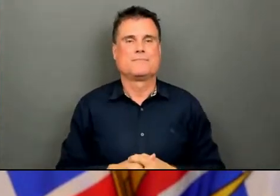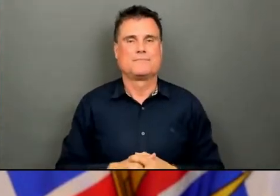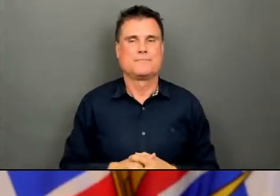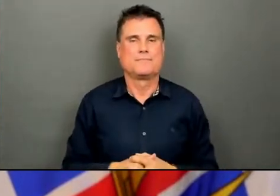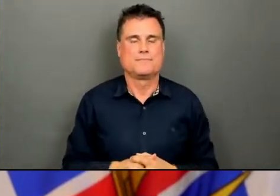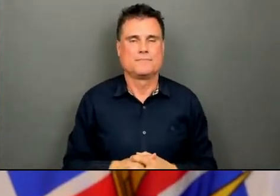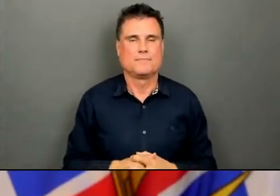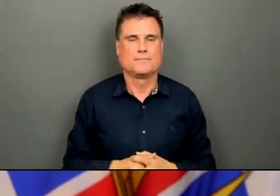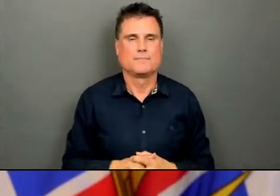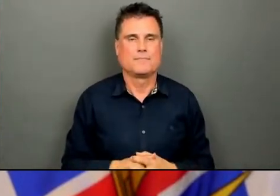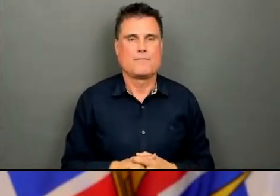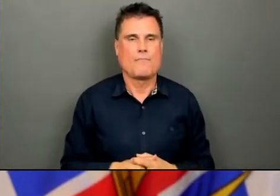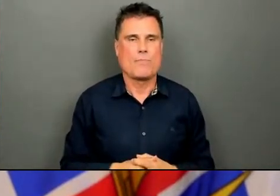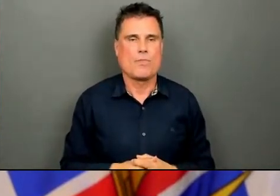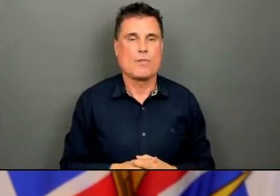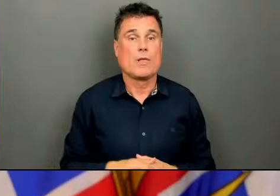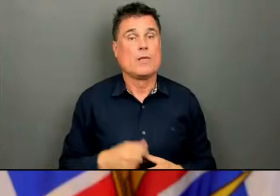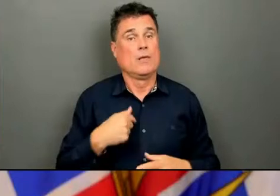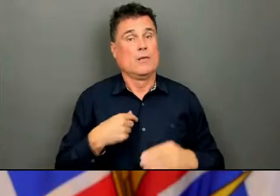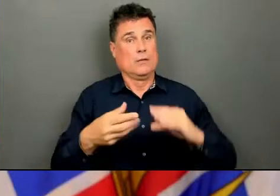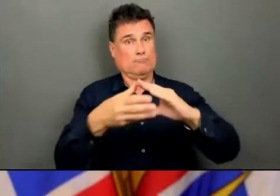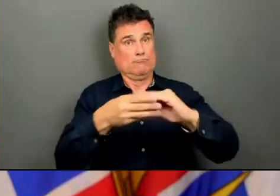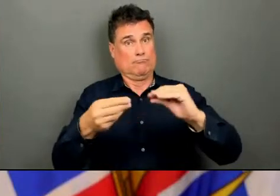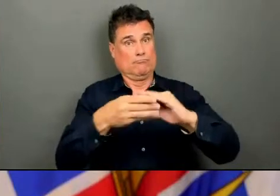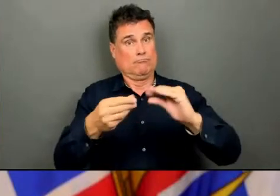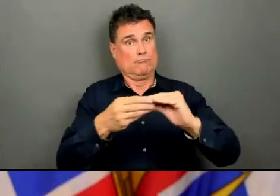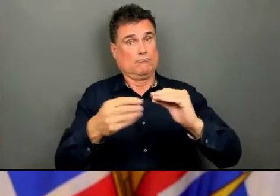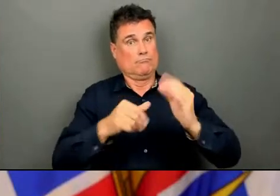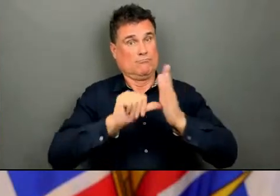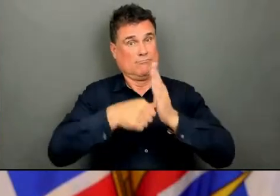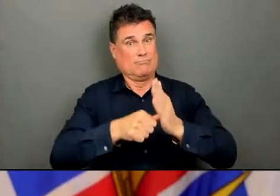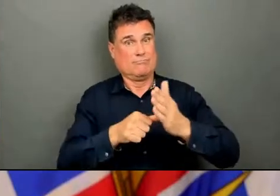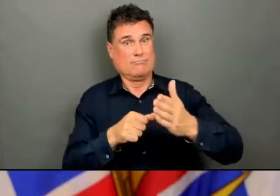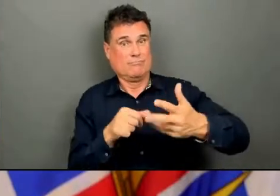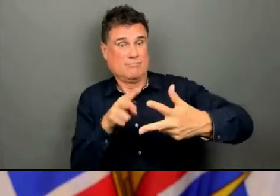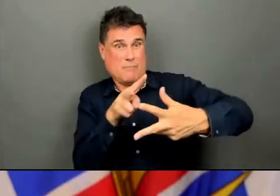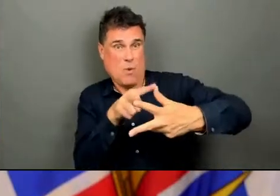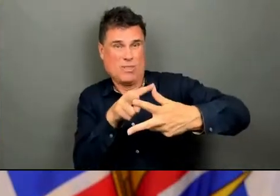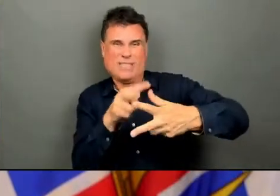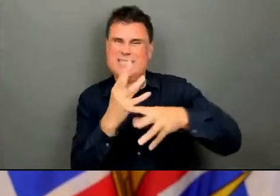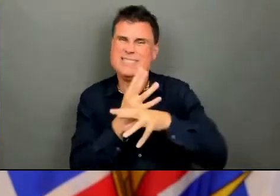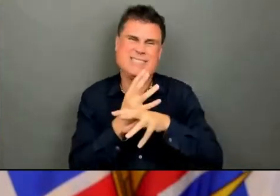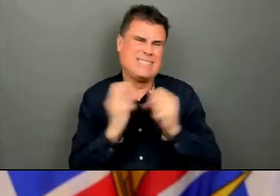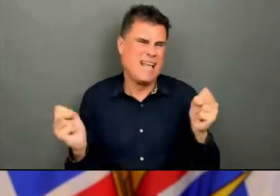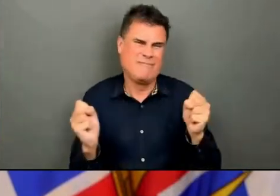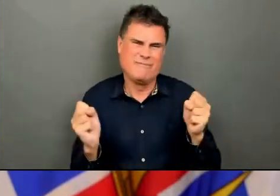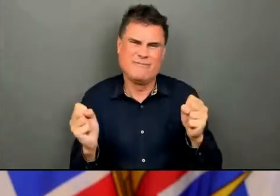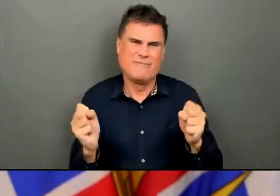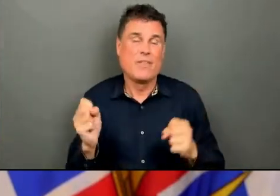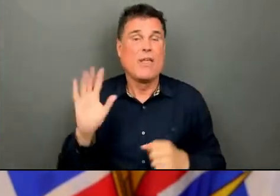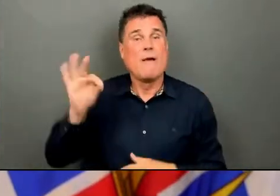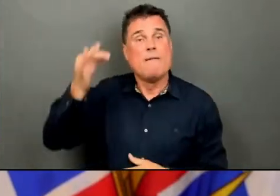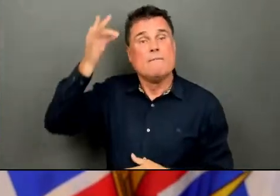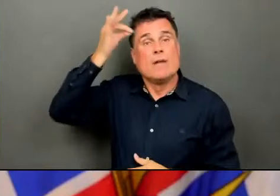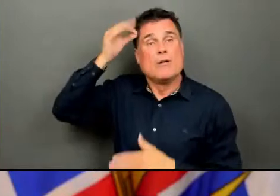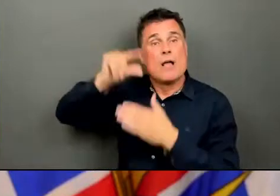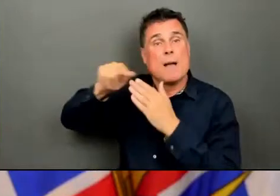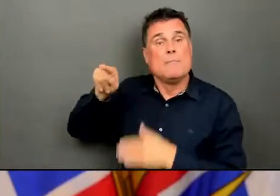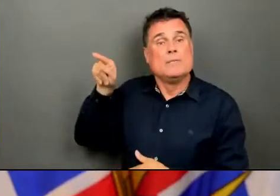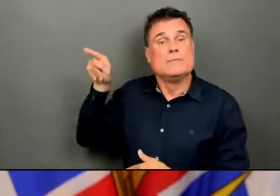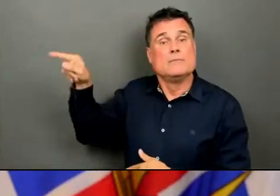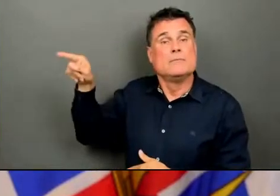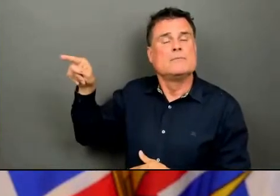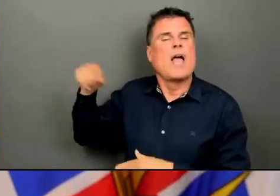As I mentioned, these are both safe and effective, and according to our National Advisory Committee on Immunization, can be